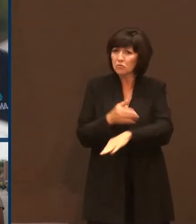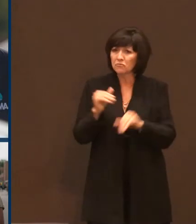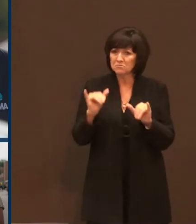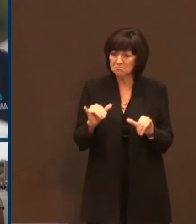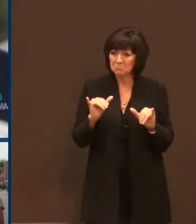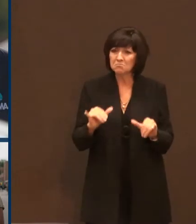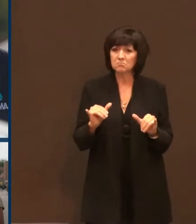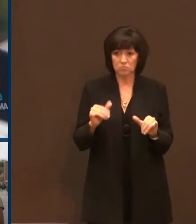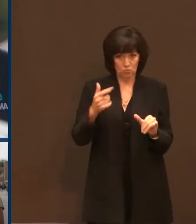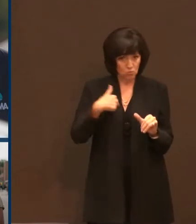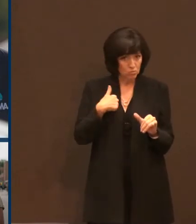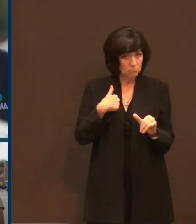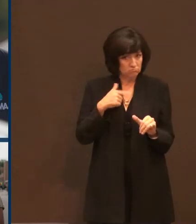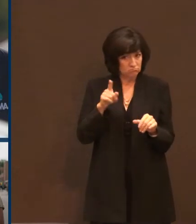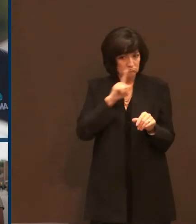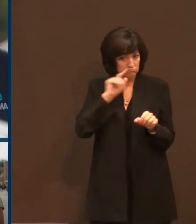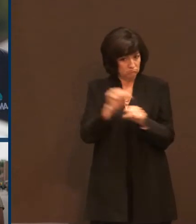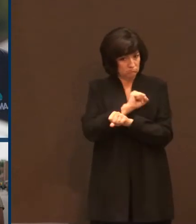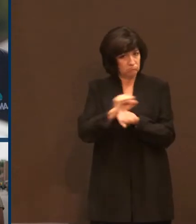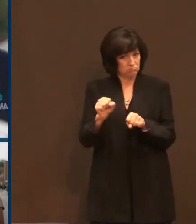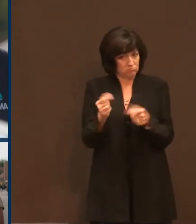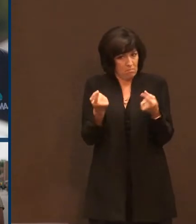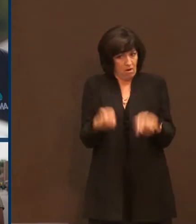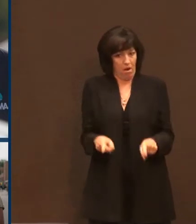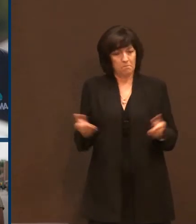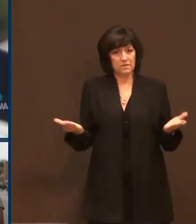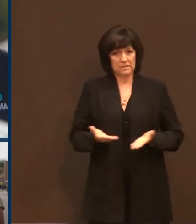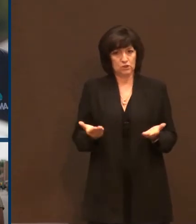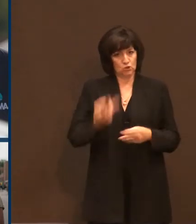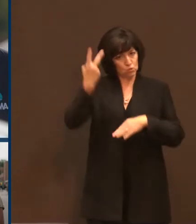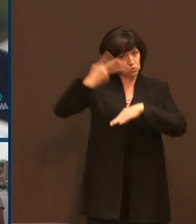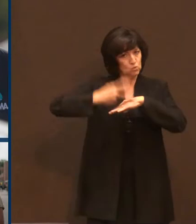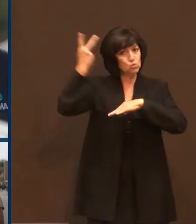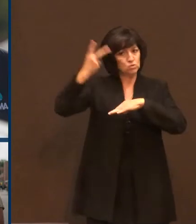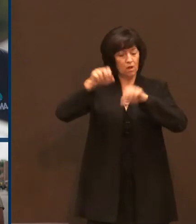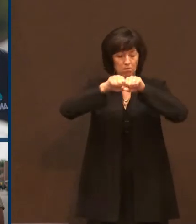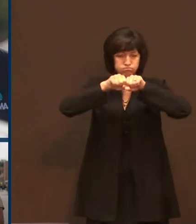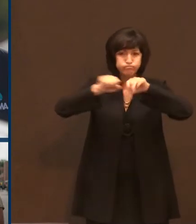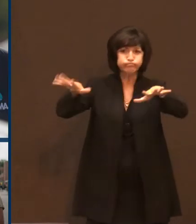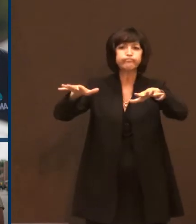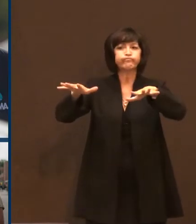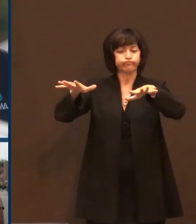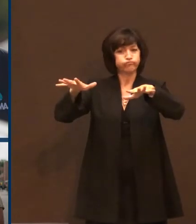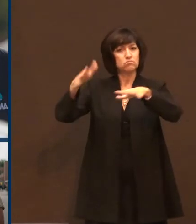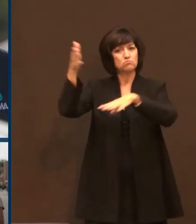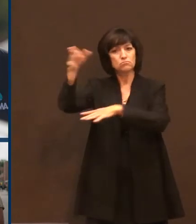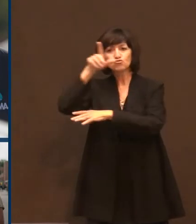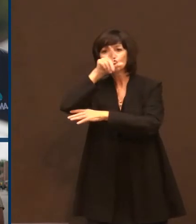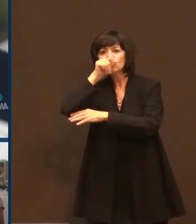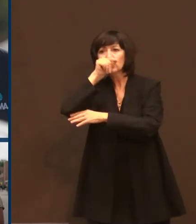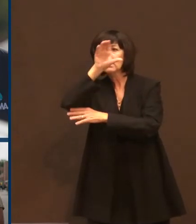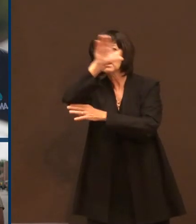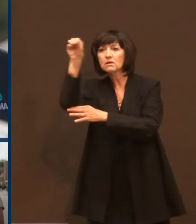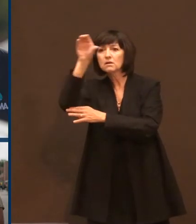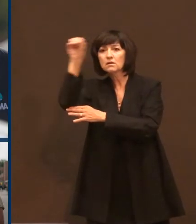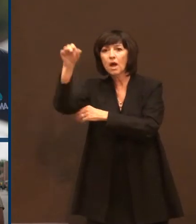2 outbreaks, one among the workers in the poultry industry, and